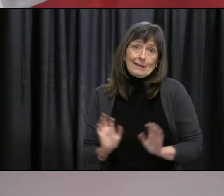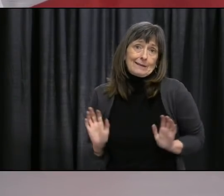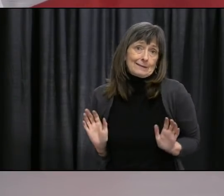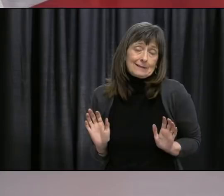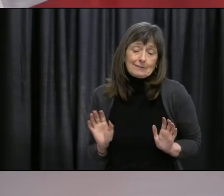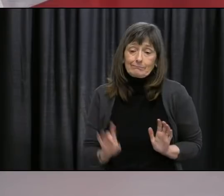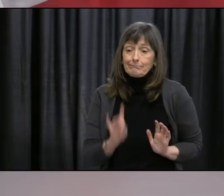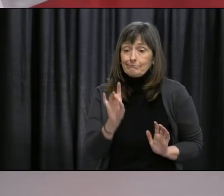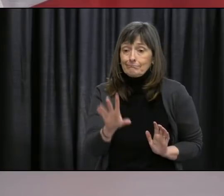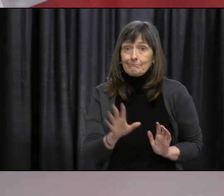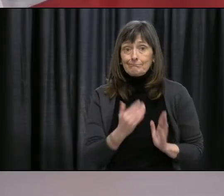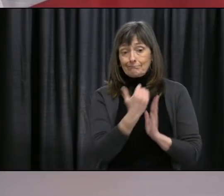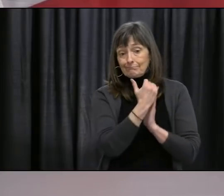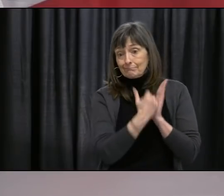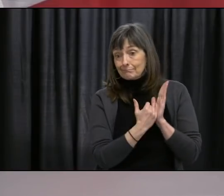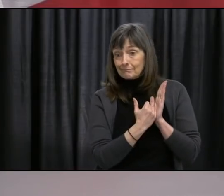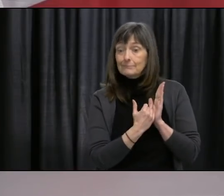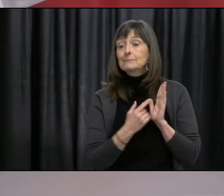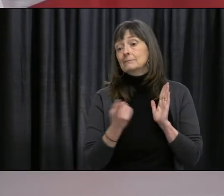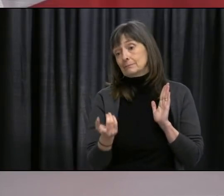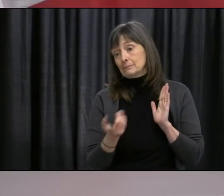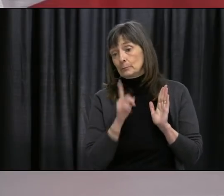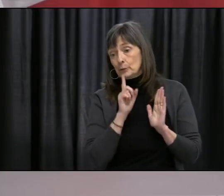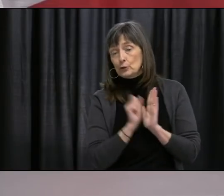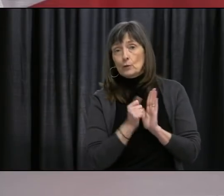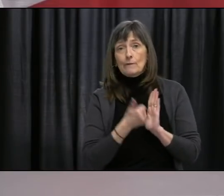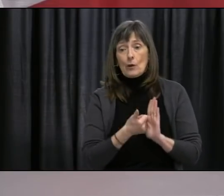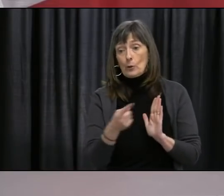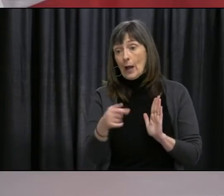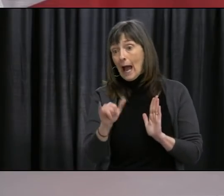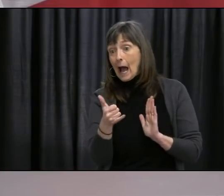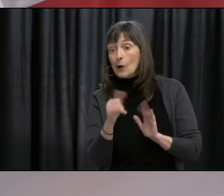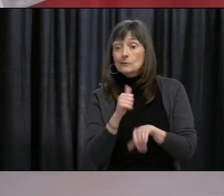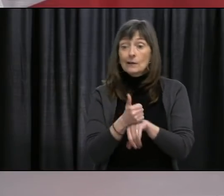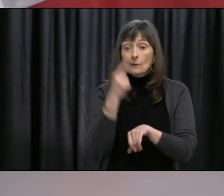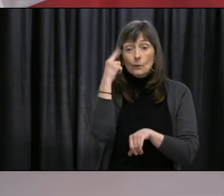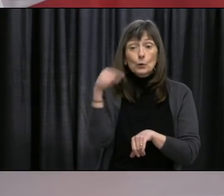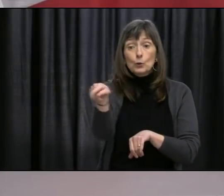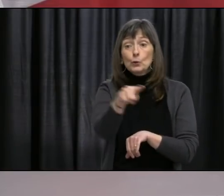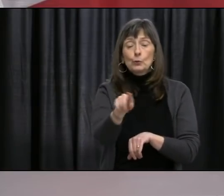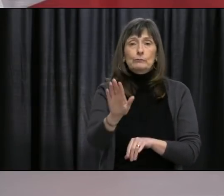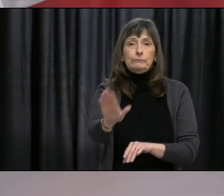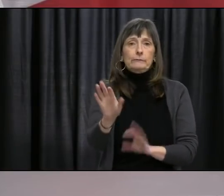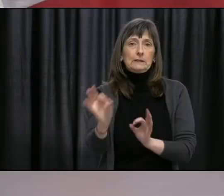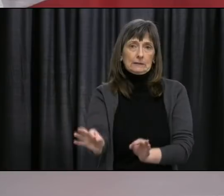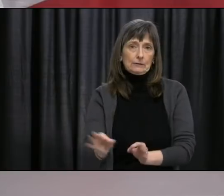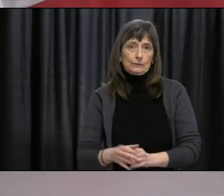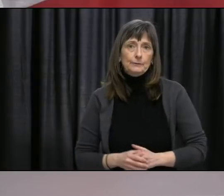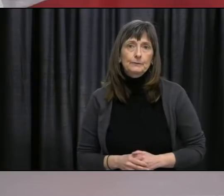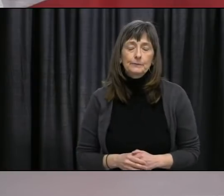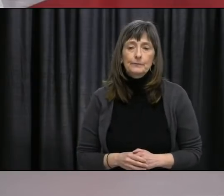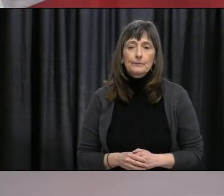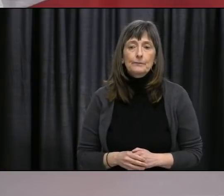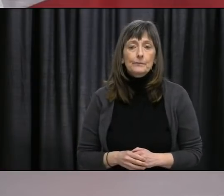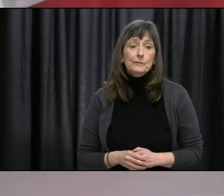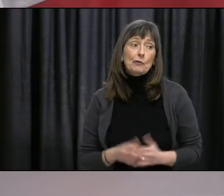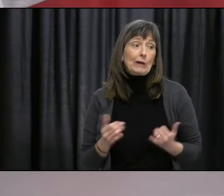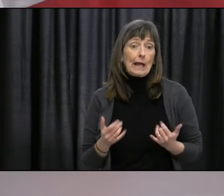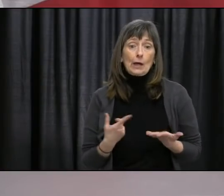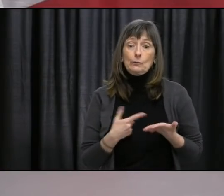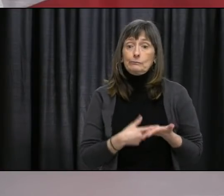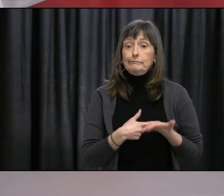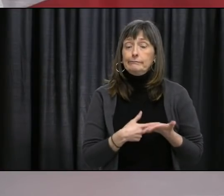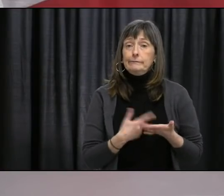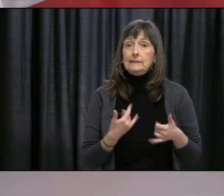that you follow the guidelines that have been put in place by the Chief Medical Officer. But those groups are working together, and the FFAW right now